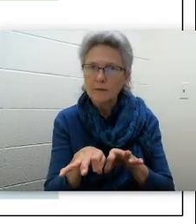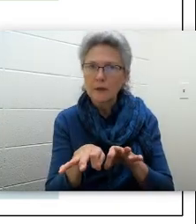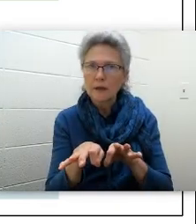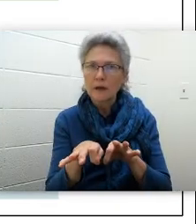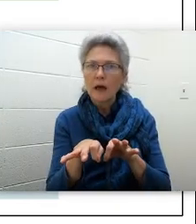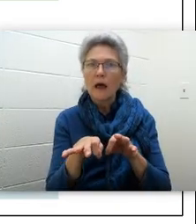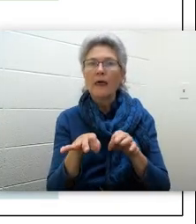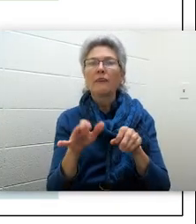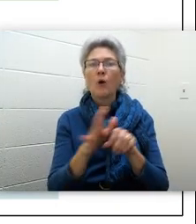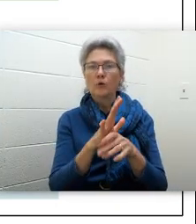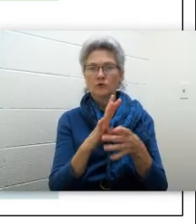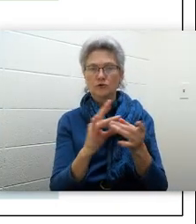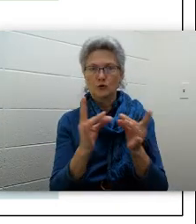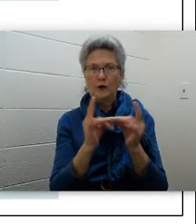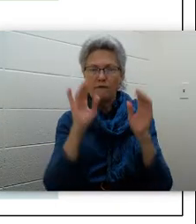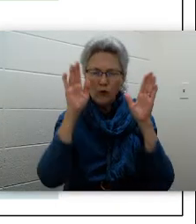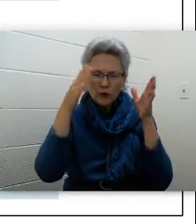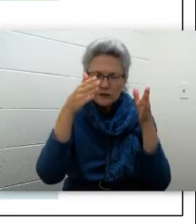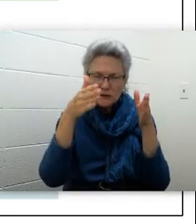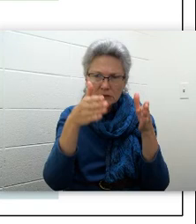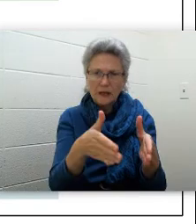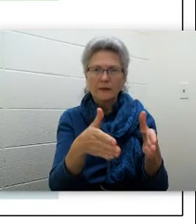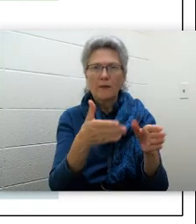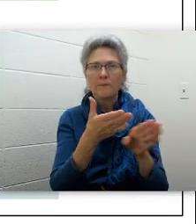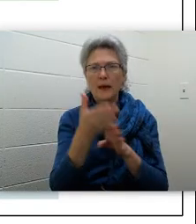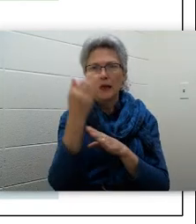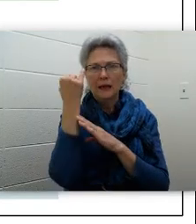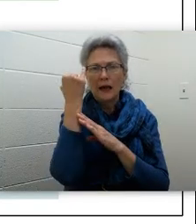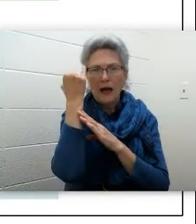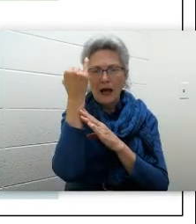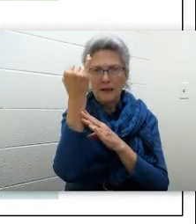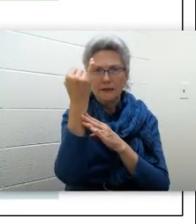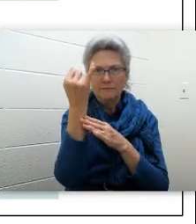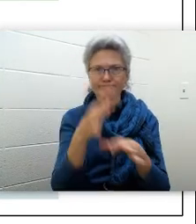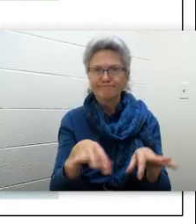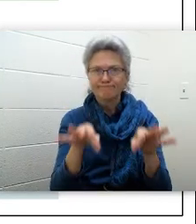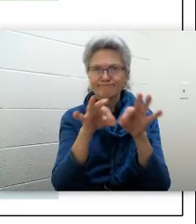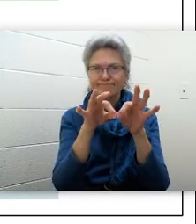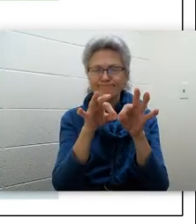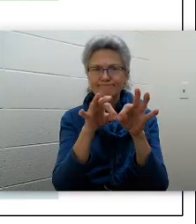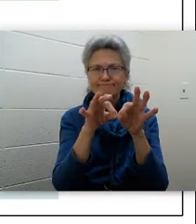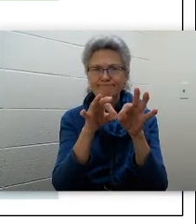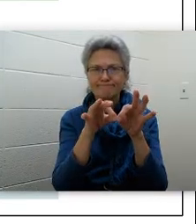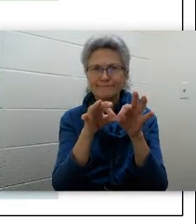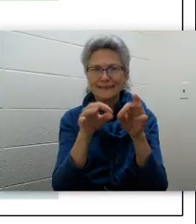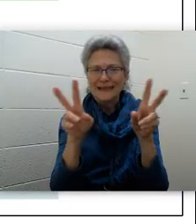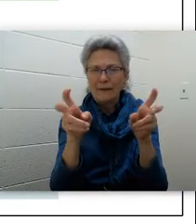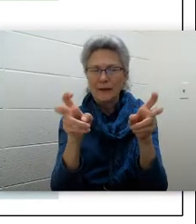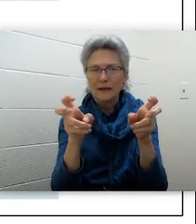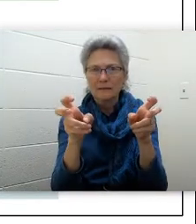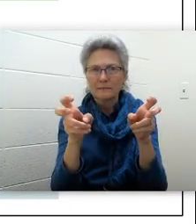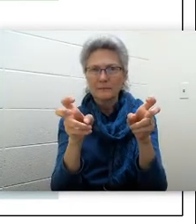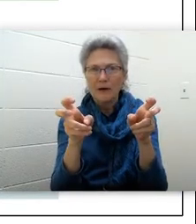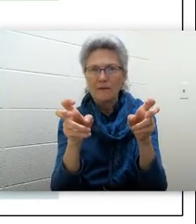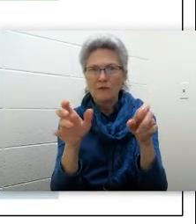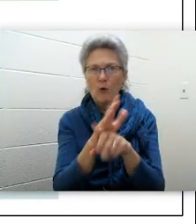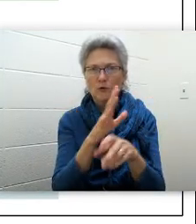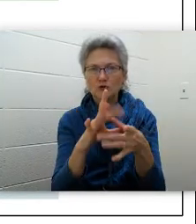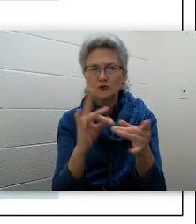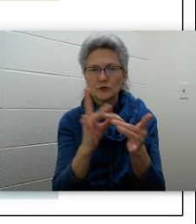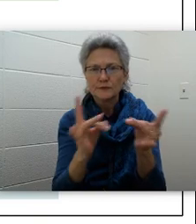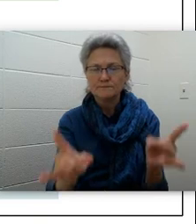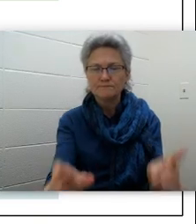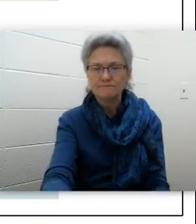overall text, really focusing on the main importance or the main topic of the entire text.